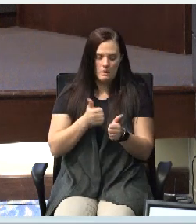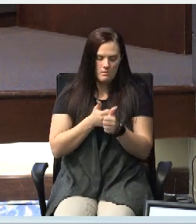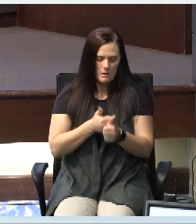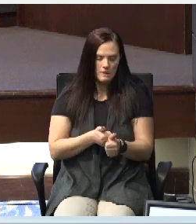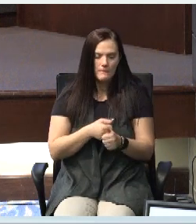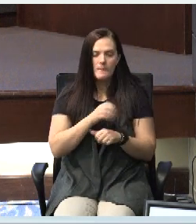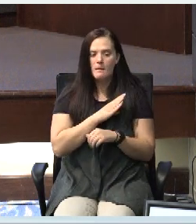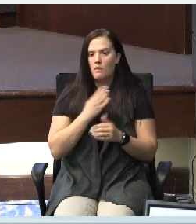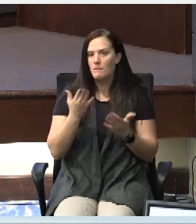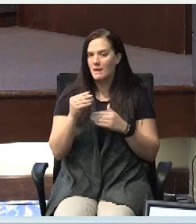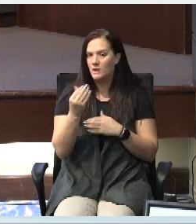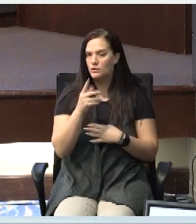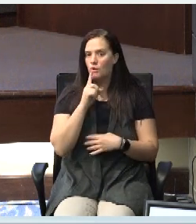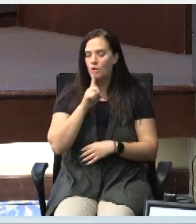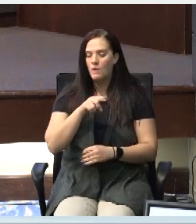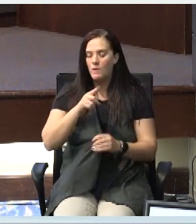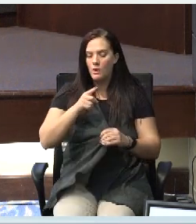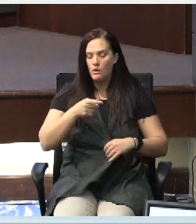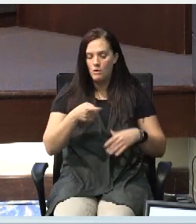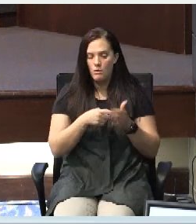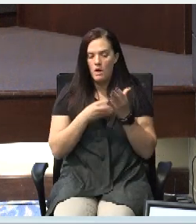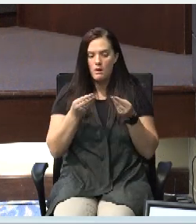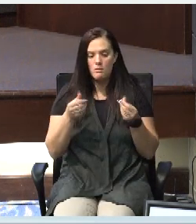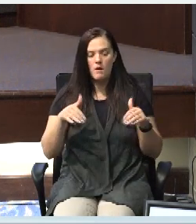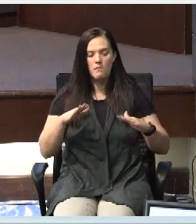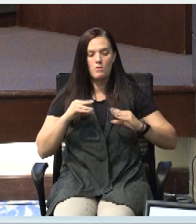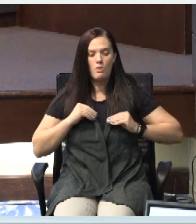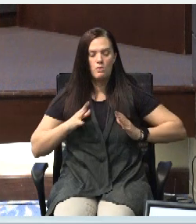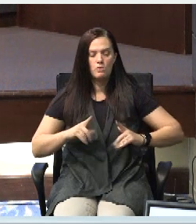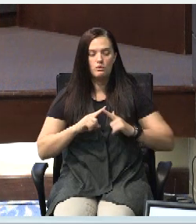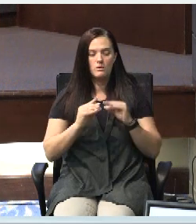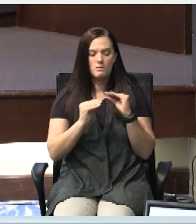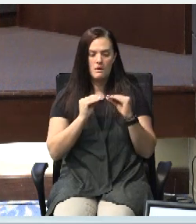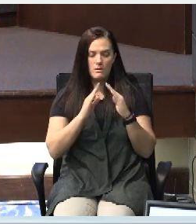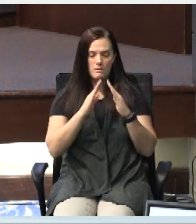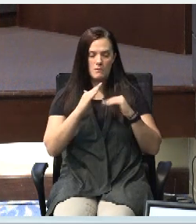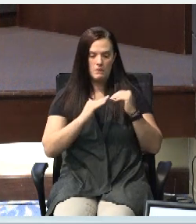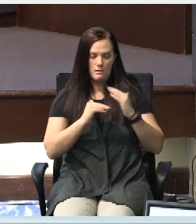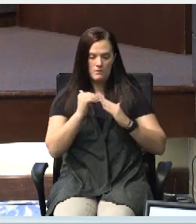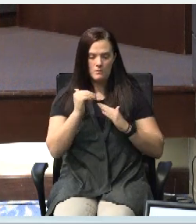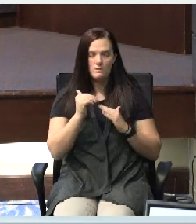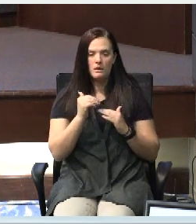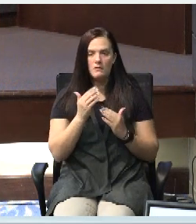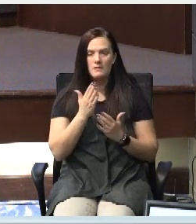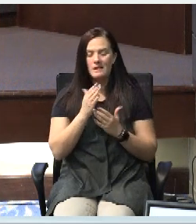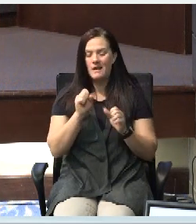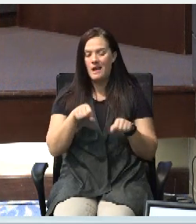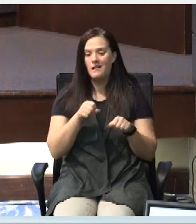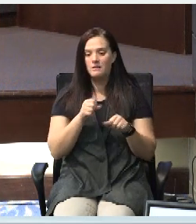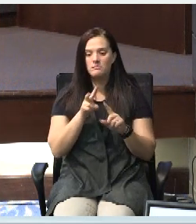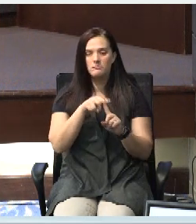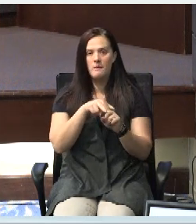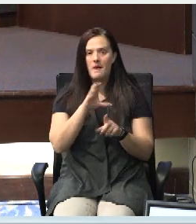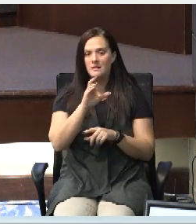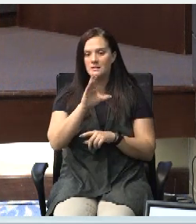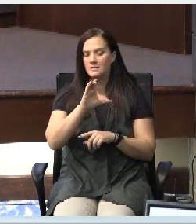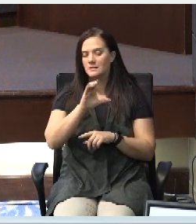The board may issue an order that will require a property owner to repair or demolish a building and can apply civil penalties for delinquent